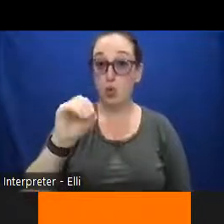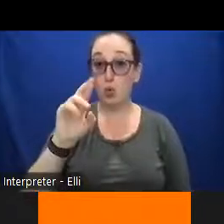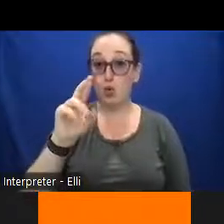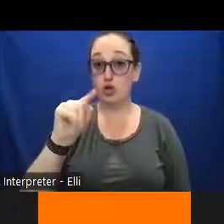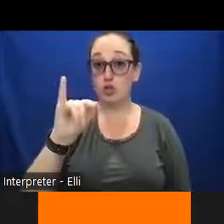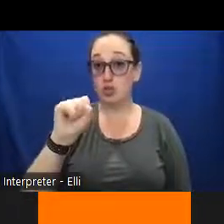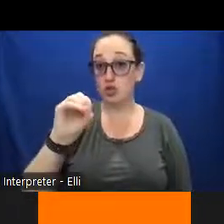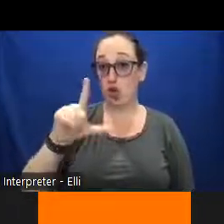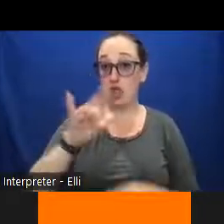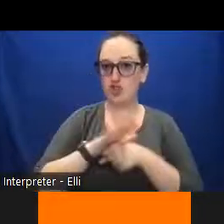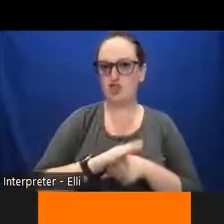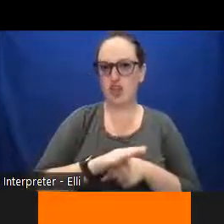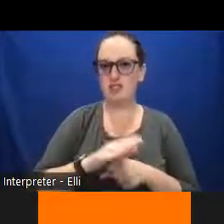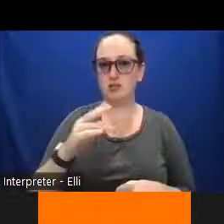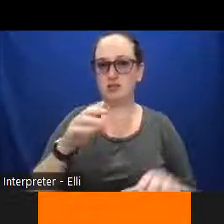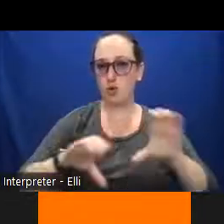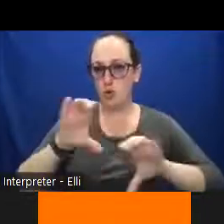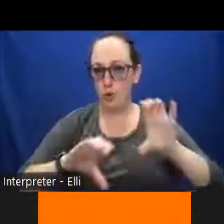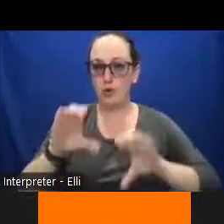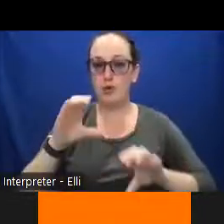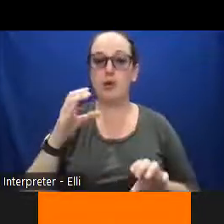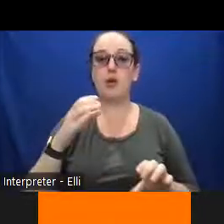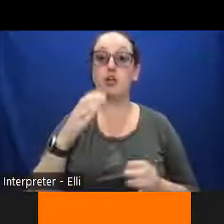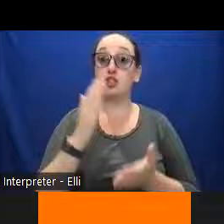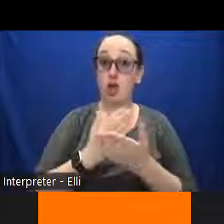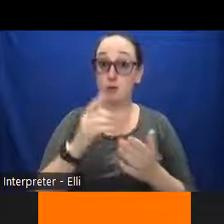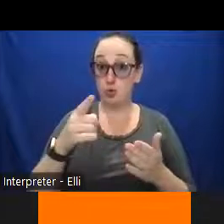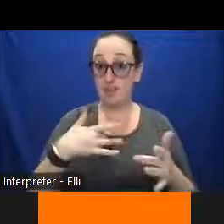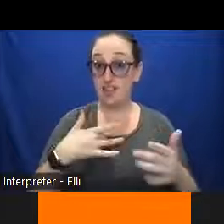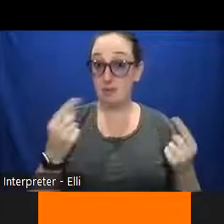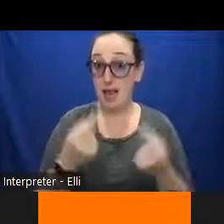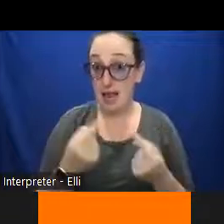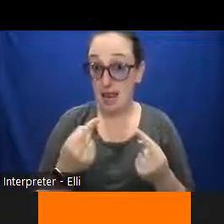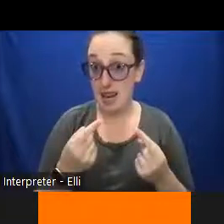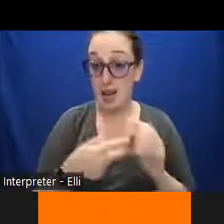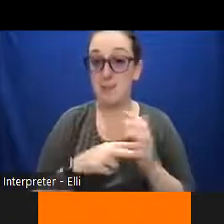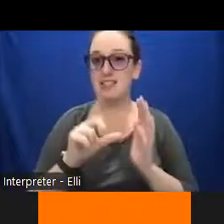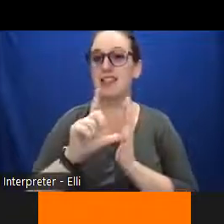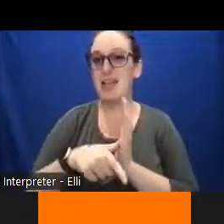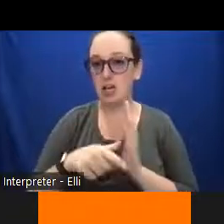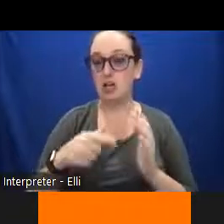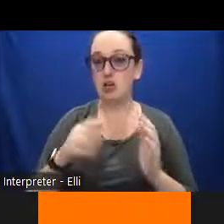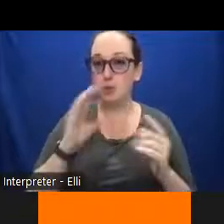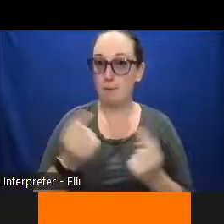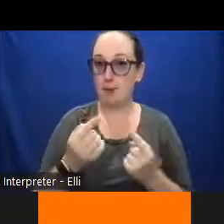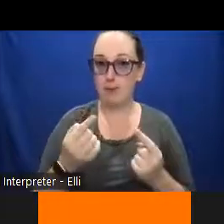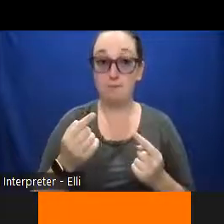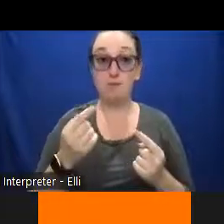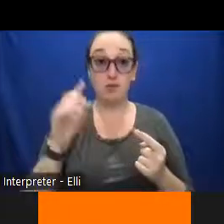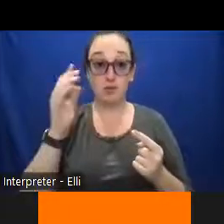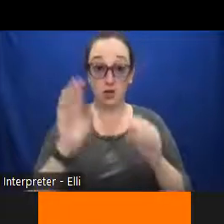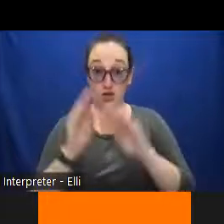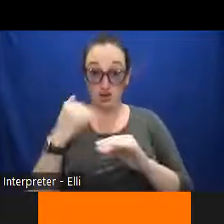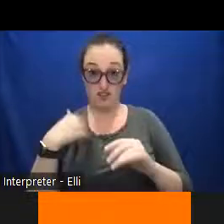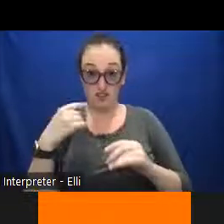cortisol is it stops us feeling pain, so we can focus on survival. Can anyone give me an example? A farming accident